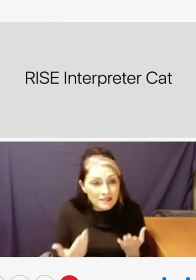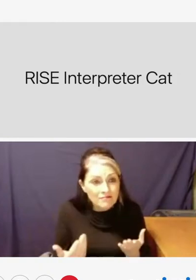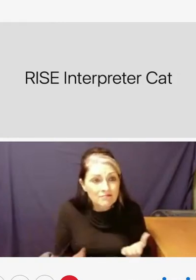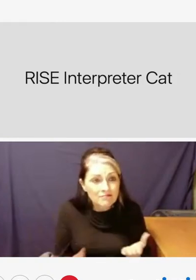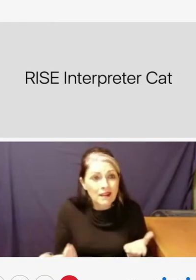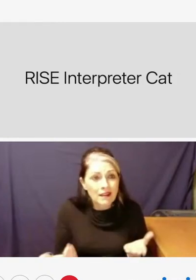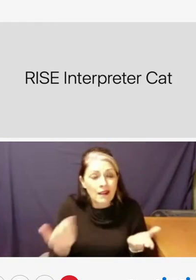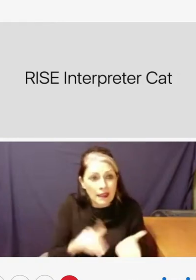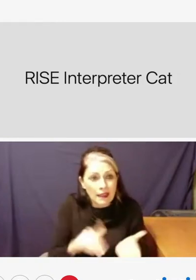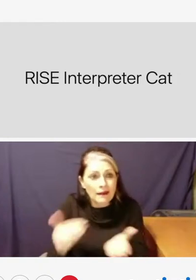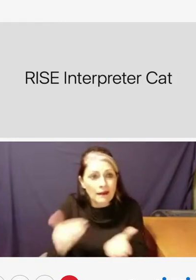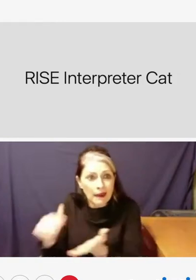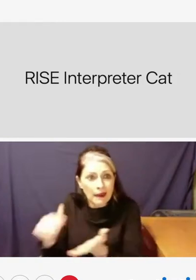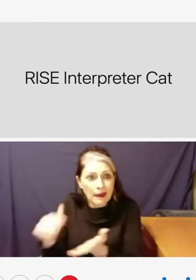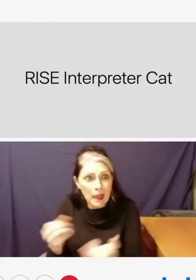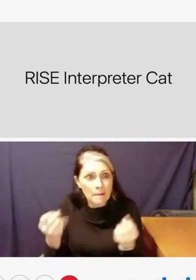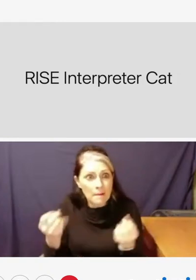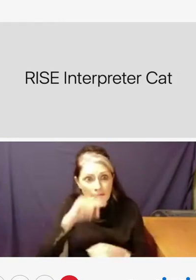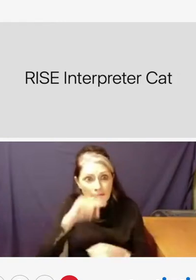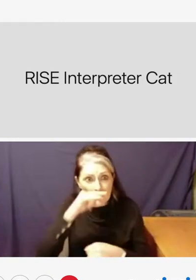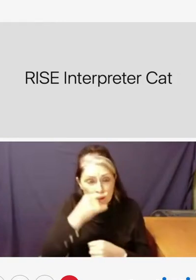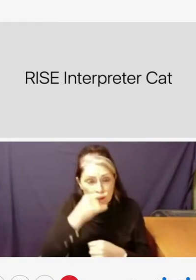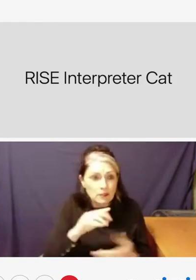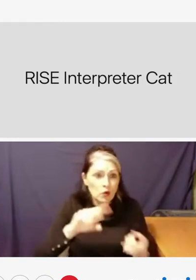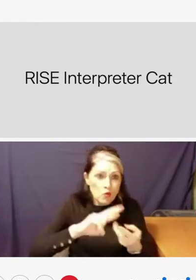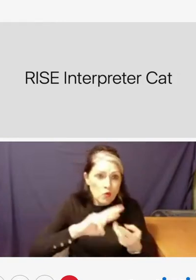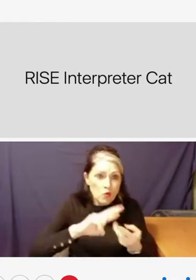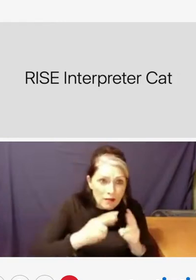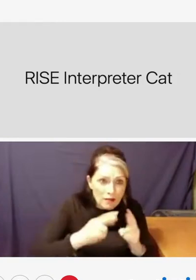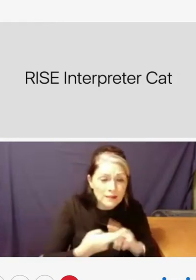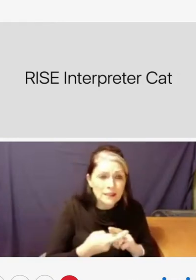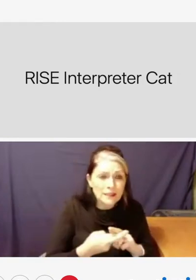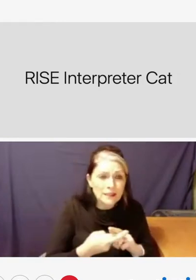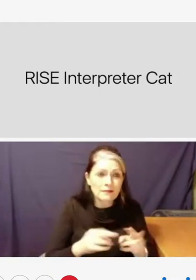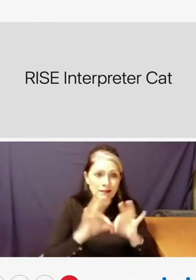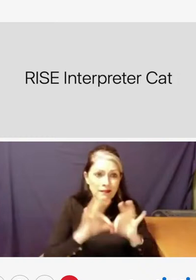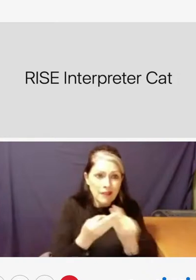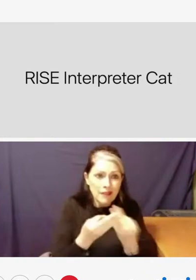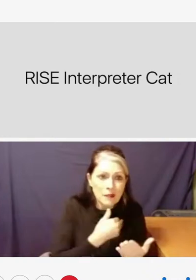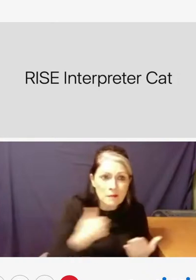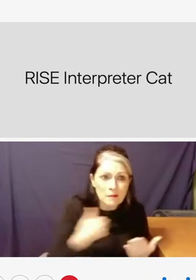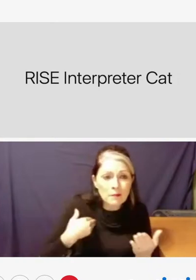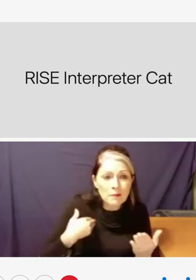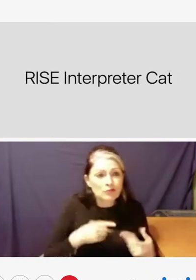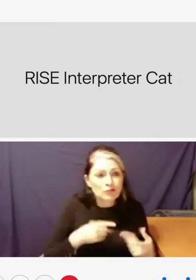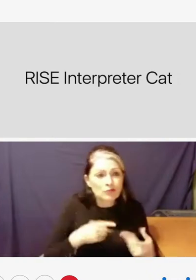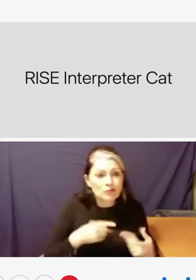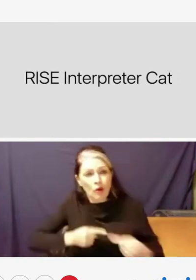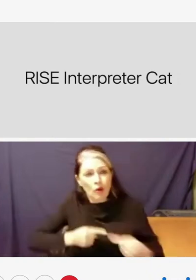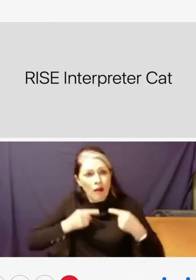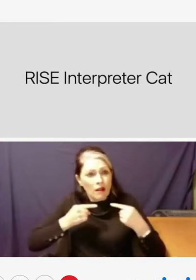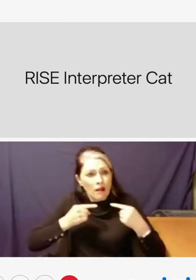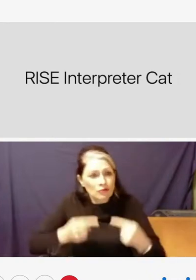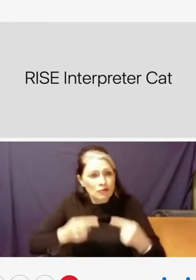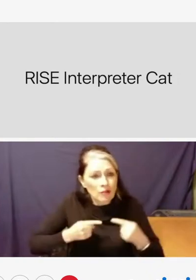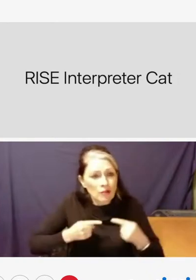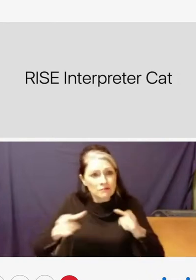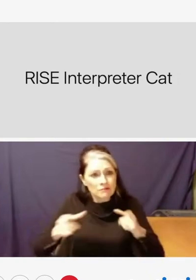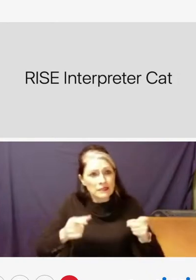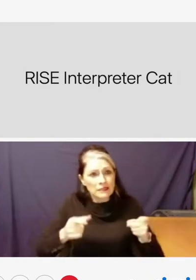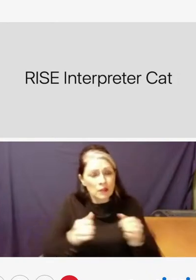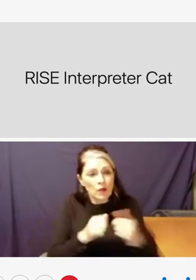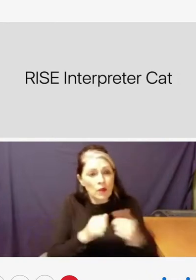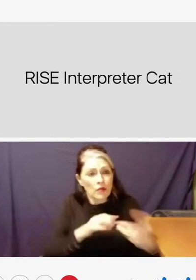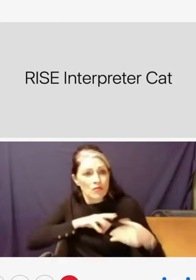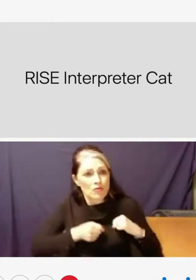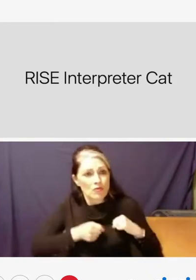have lost loved ones and relatives uh and are just struggling you know they're really struggling to try to cope with the grief and loss and again prioritize educ